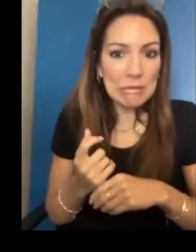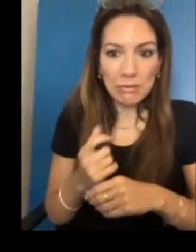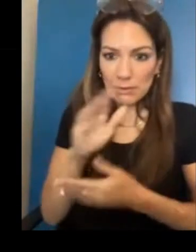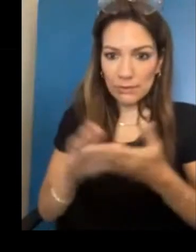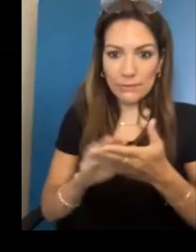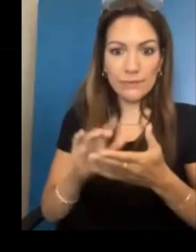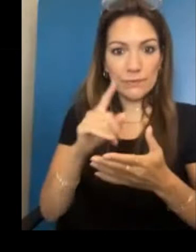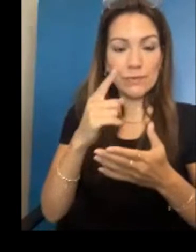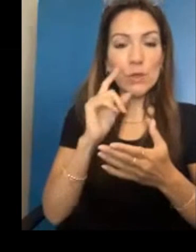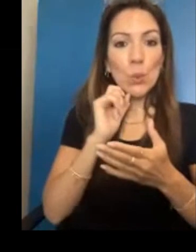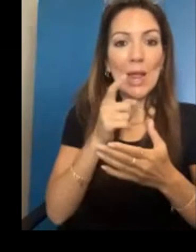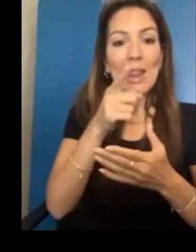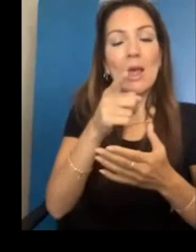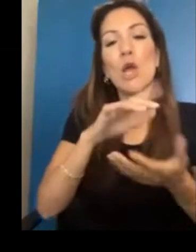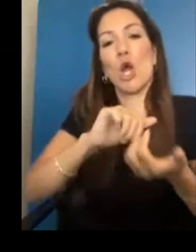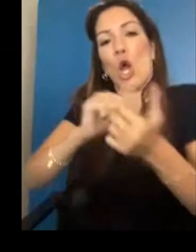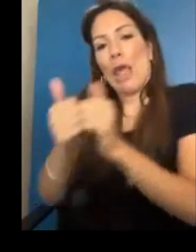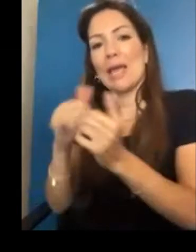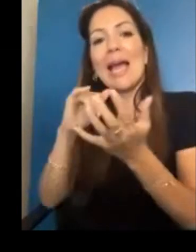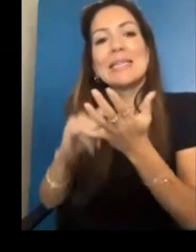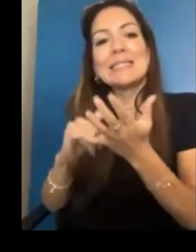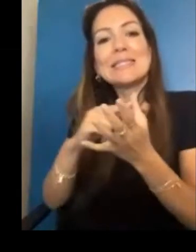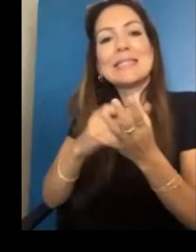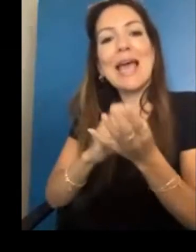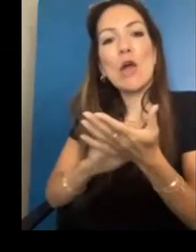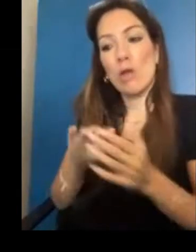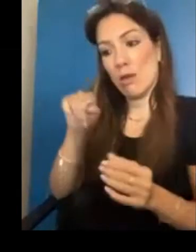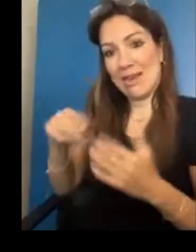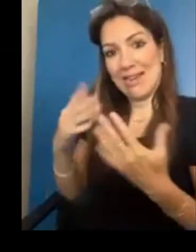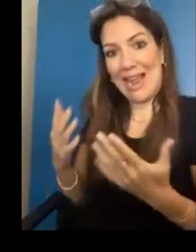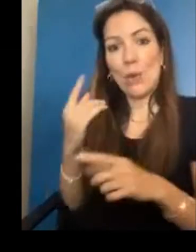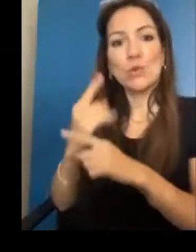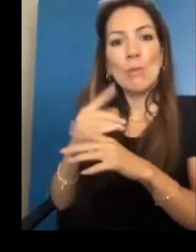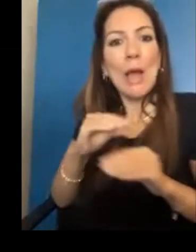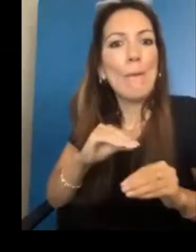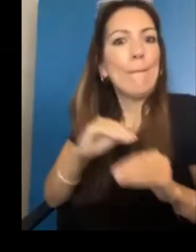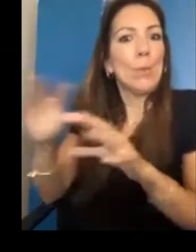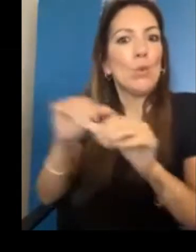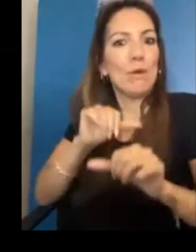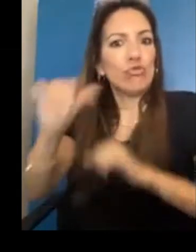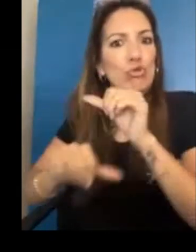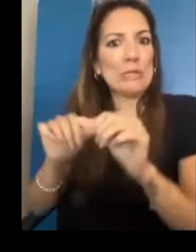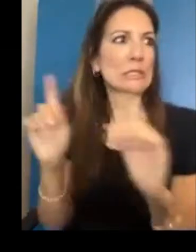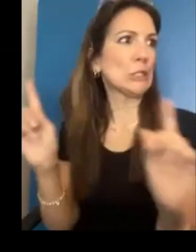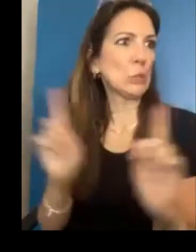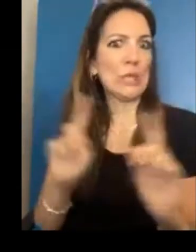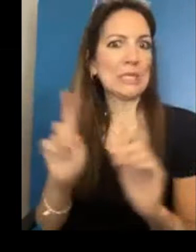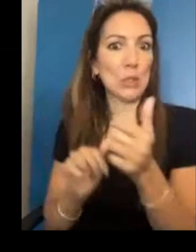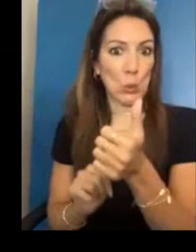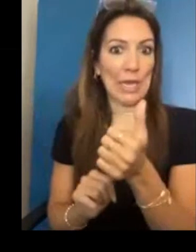to, or sorry, my colleague Sarah will talk about the move process now. That's great, thank you.